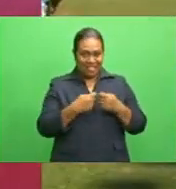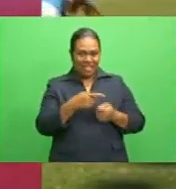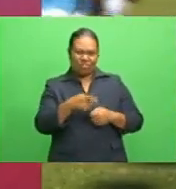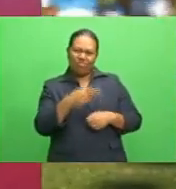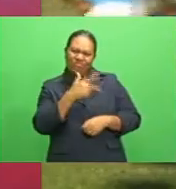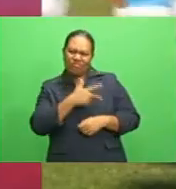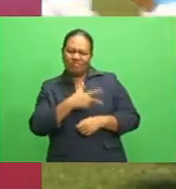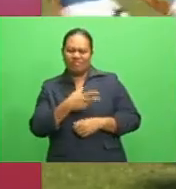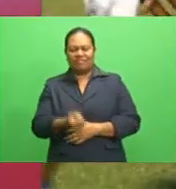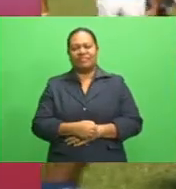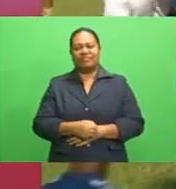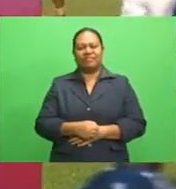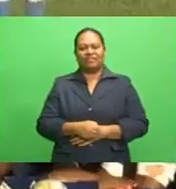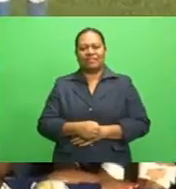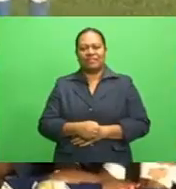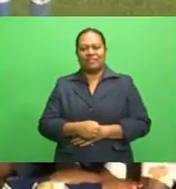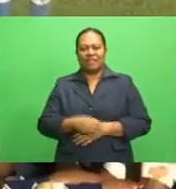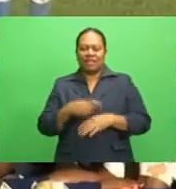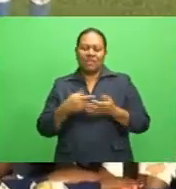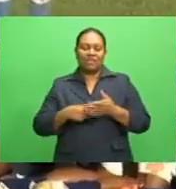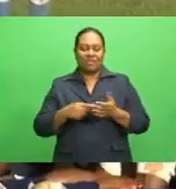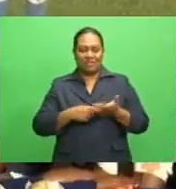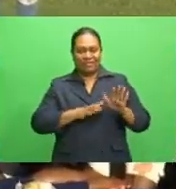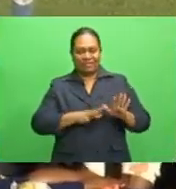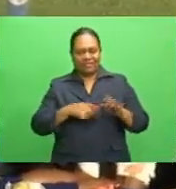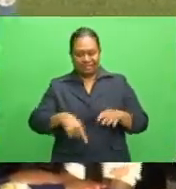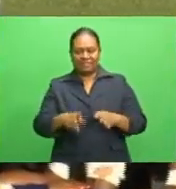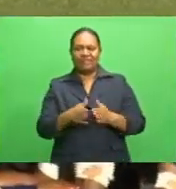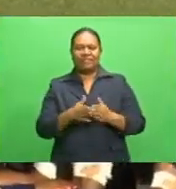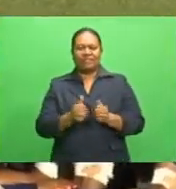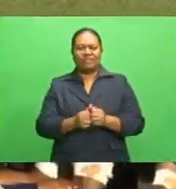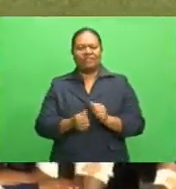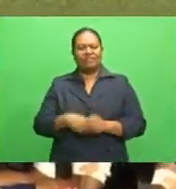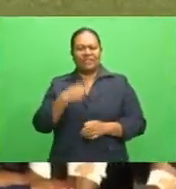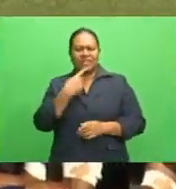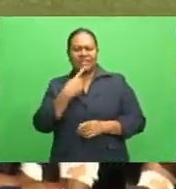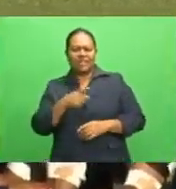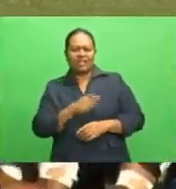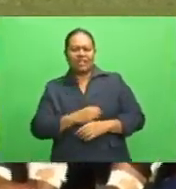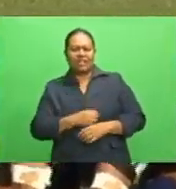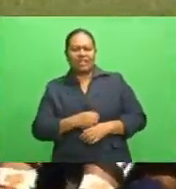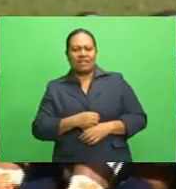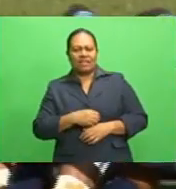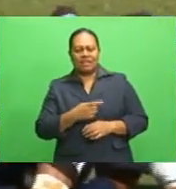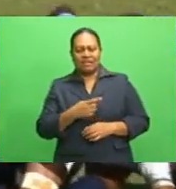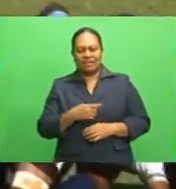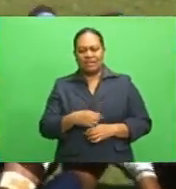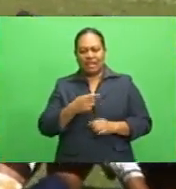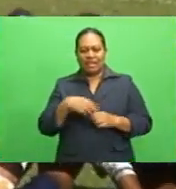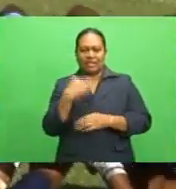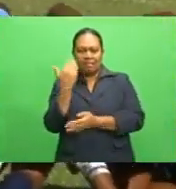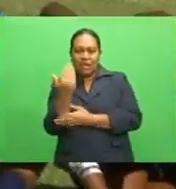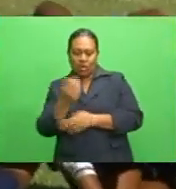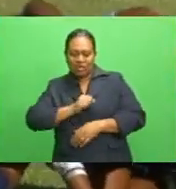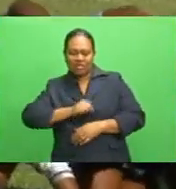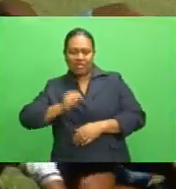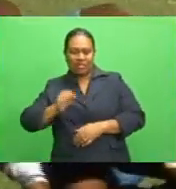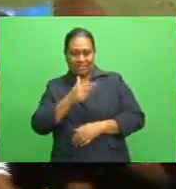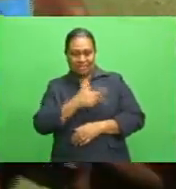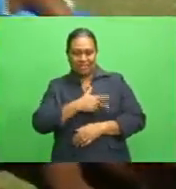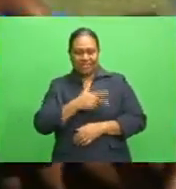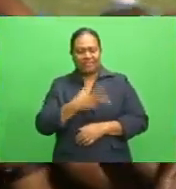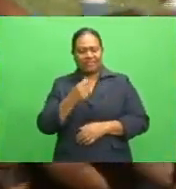the game against Tailevu this week. Suva rugby manager Nemani Tuifangalele says, depending on the seriousness of the injuries,